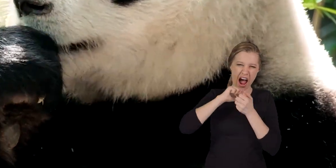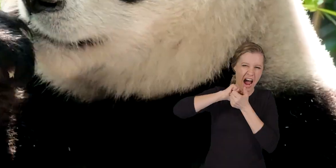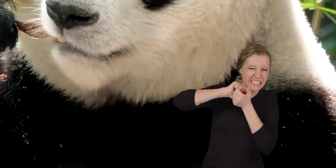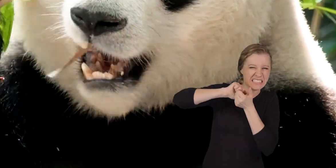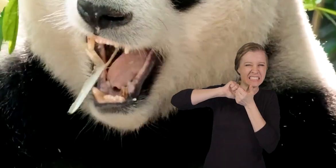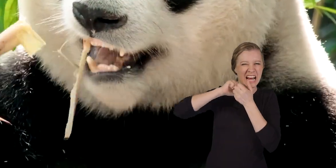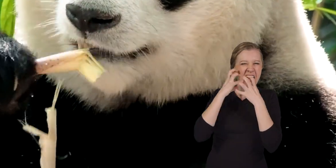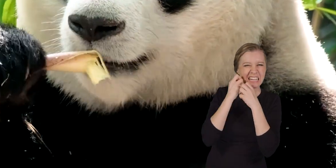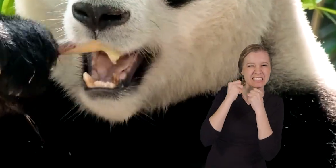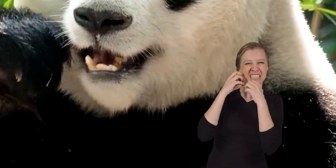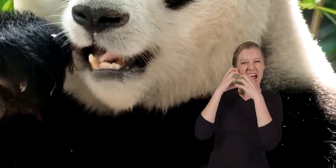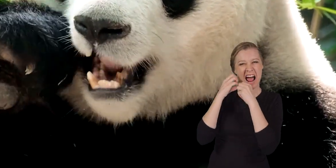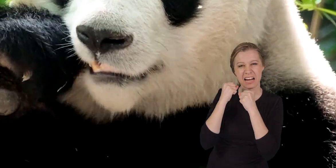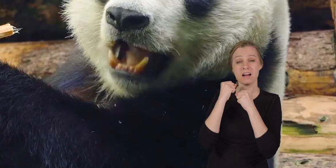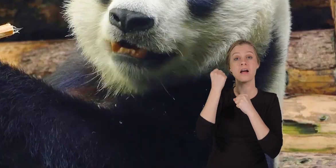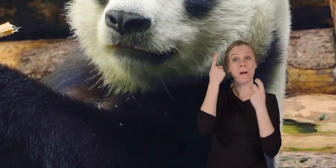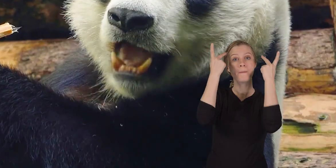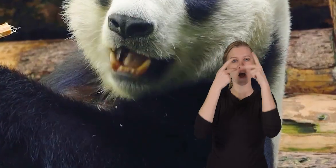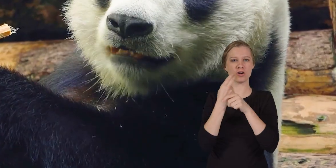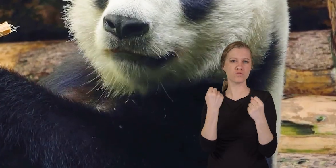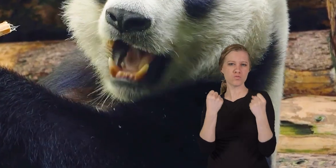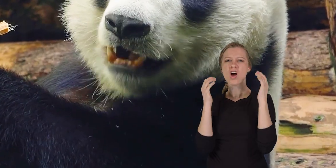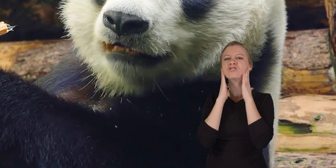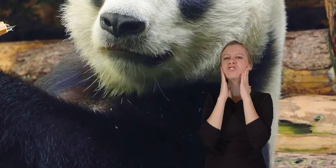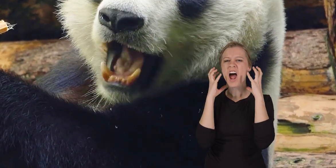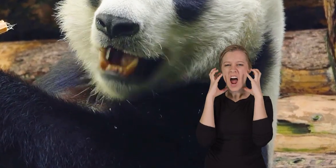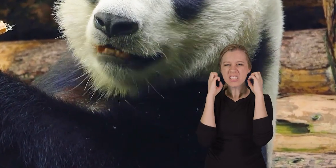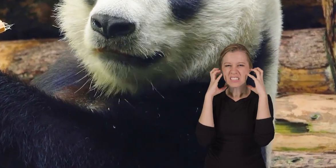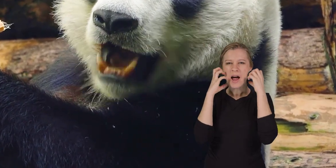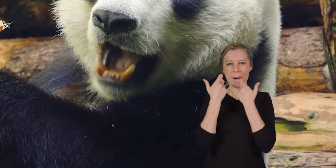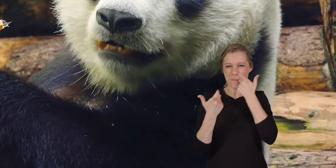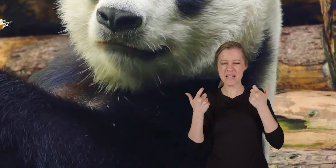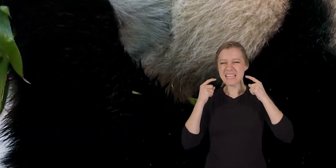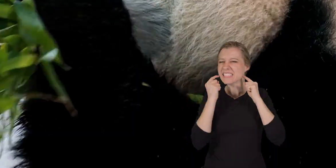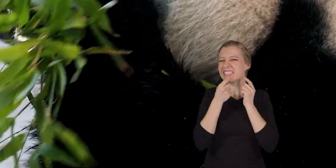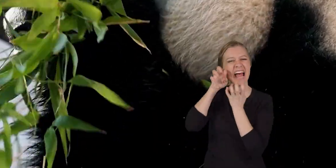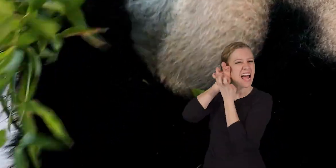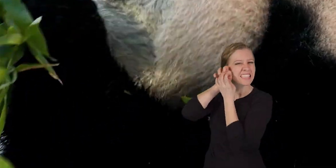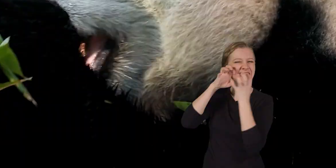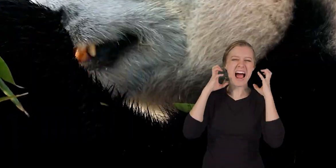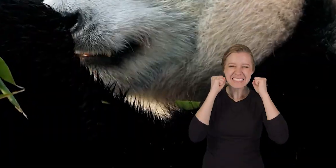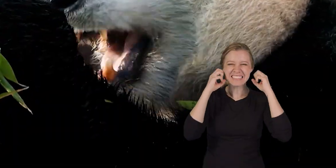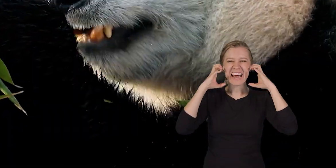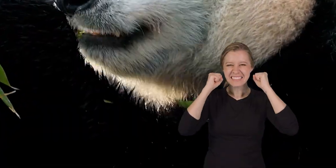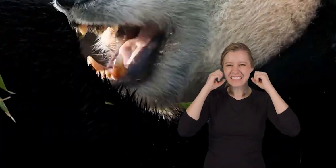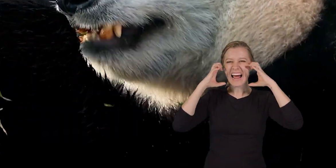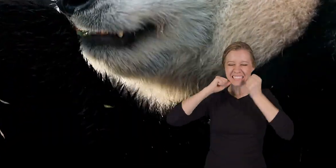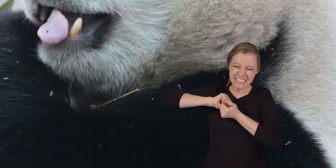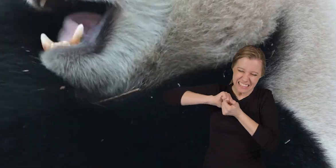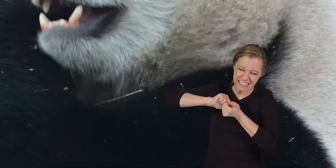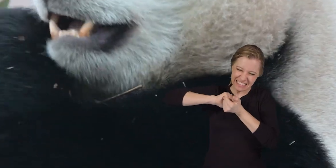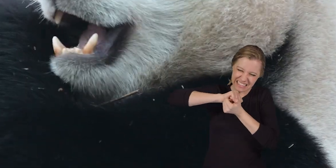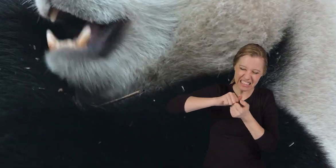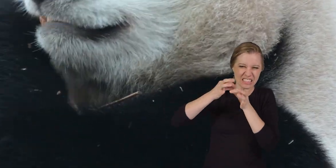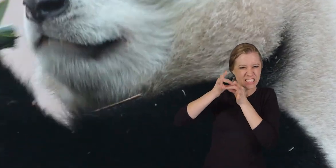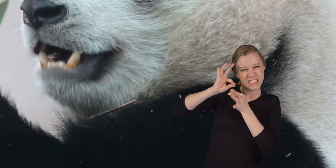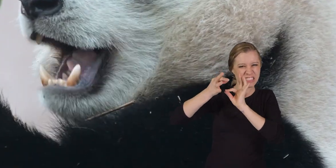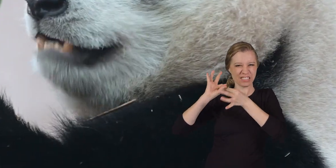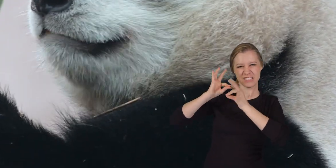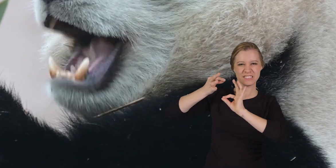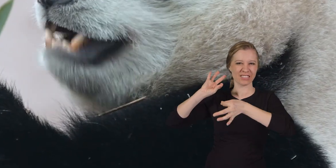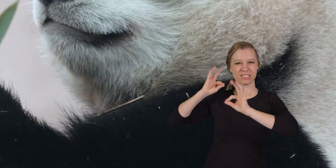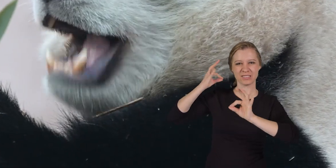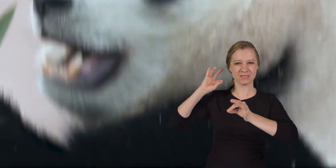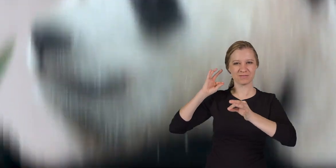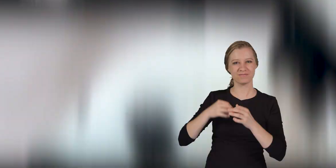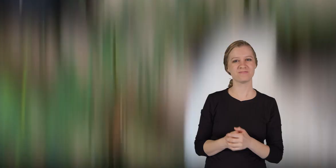and hard to chew, but the panda uses its strong jaws and big molar teeth to easily crush and